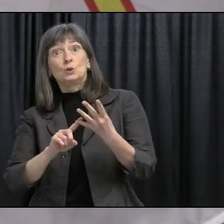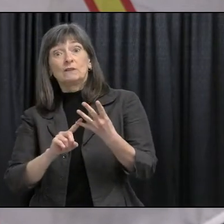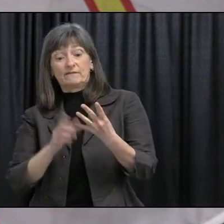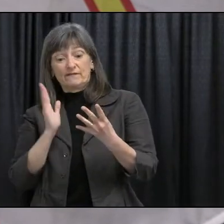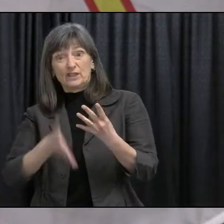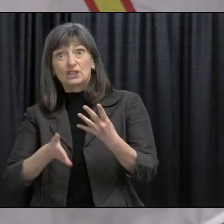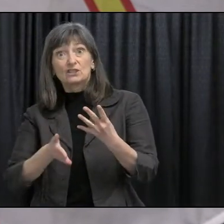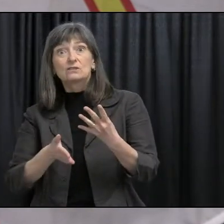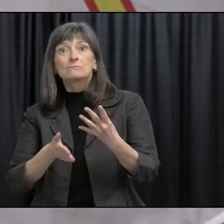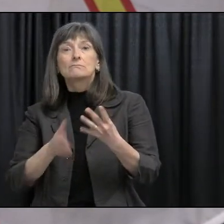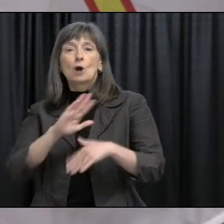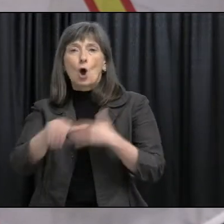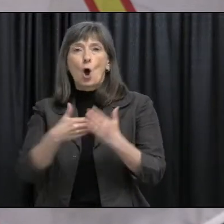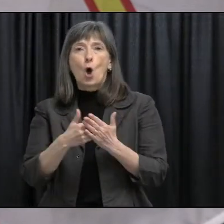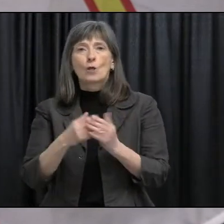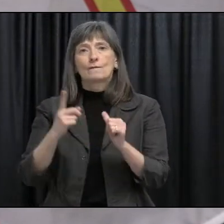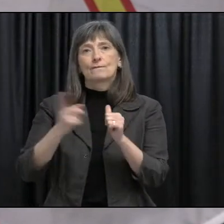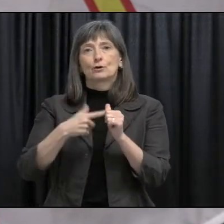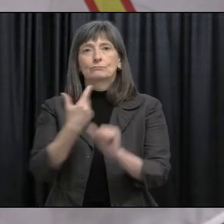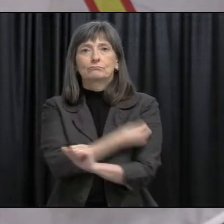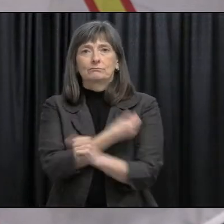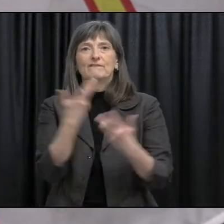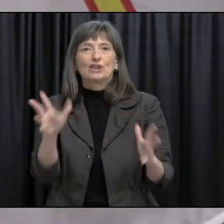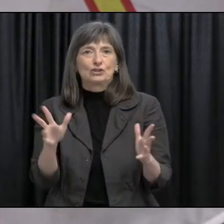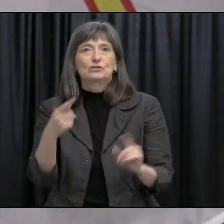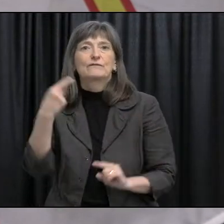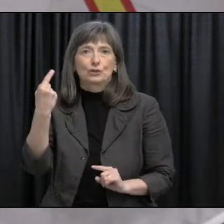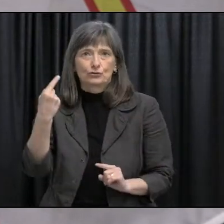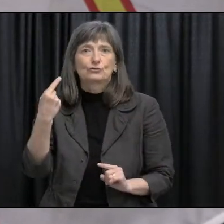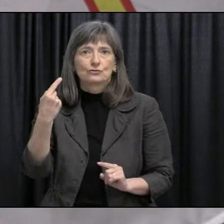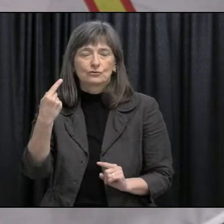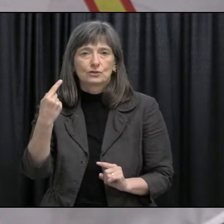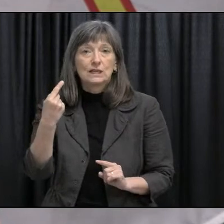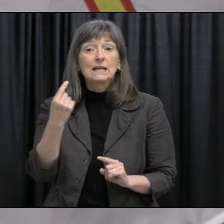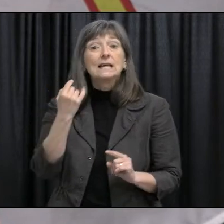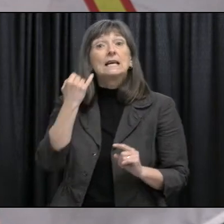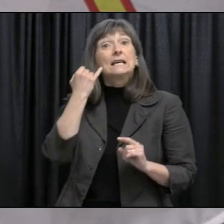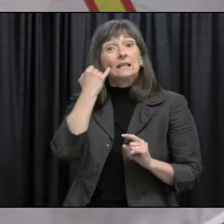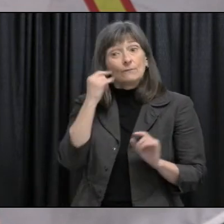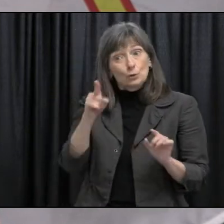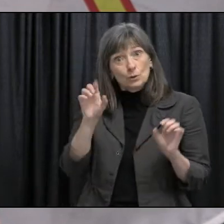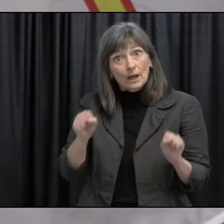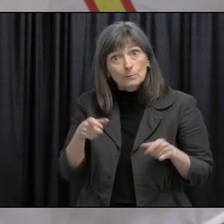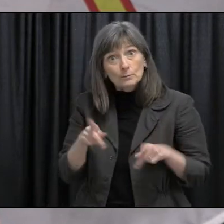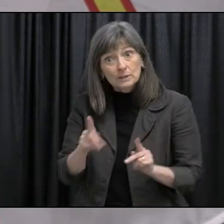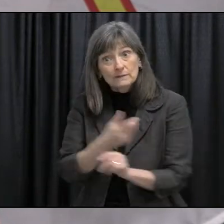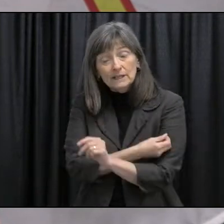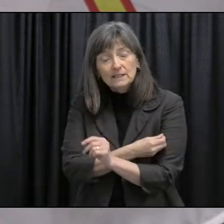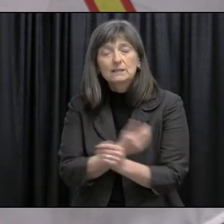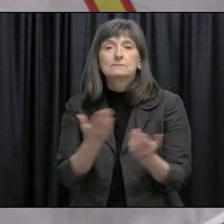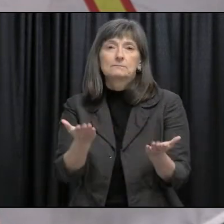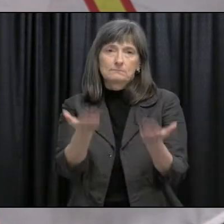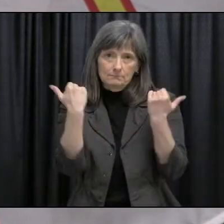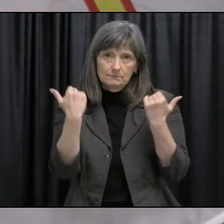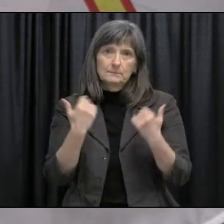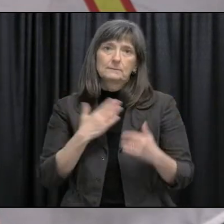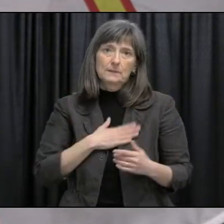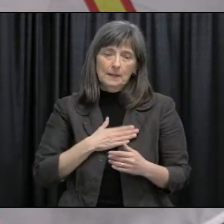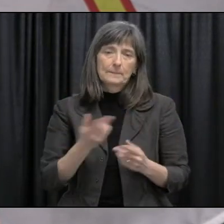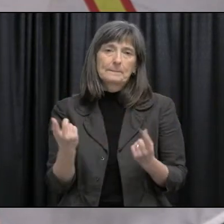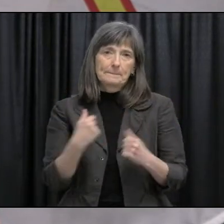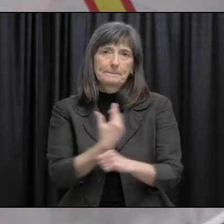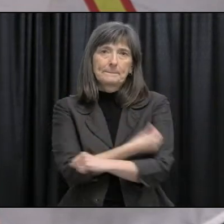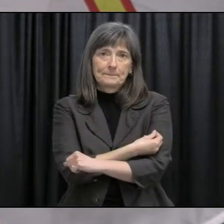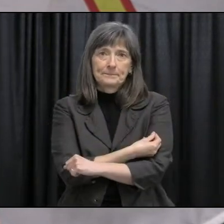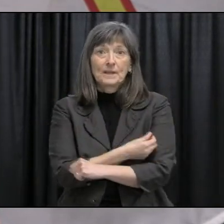chance to receive their first dose. Everyone who can receive the vaccine should receive the vaccine. Making the choice